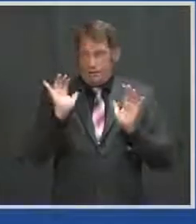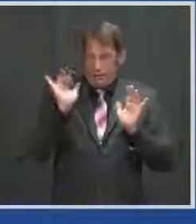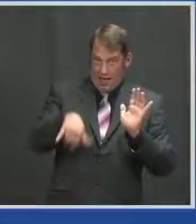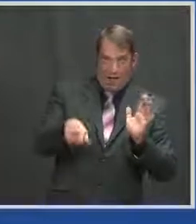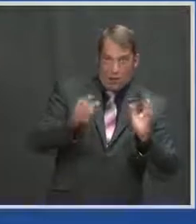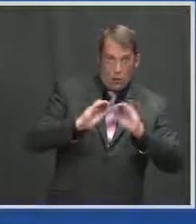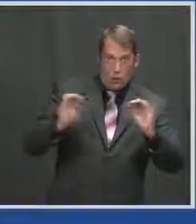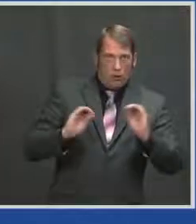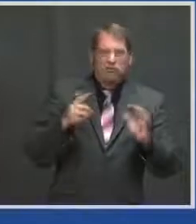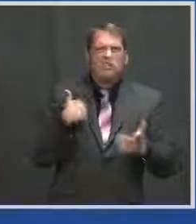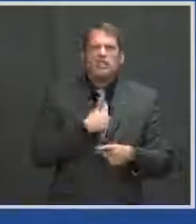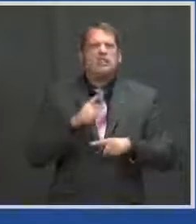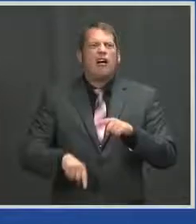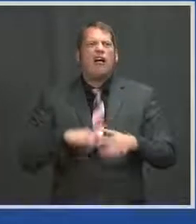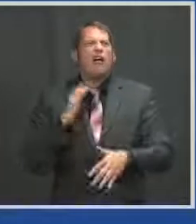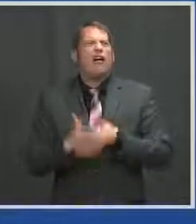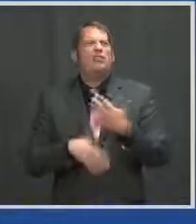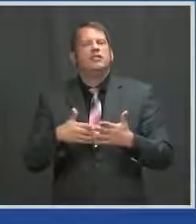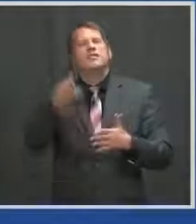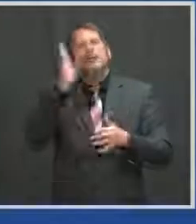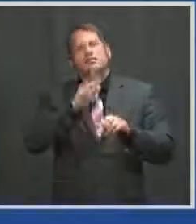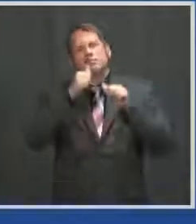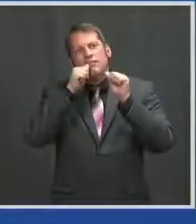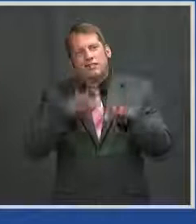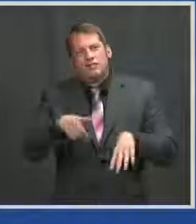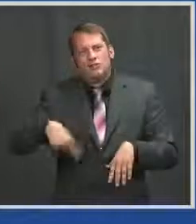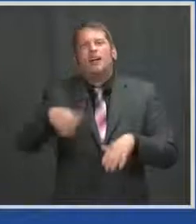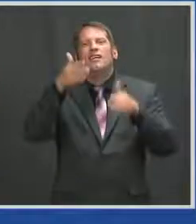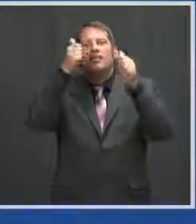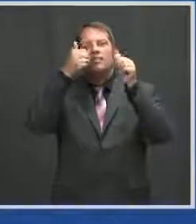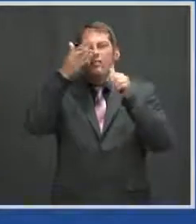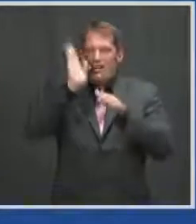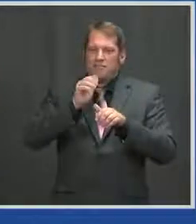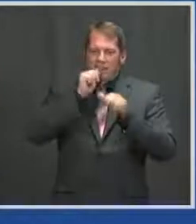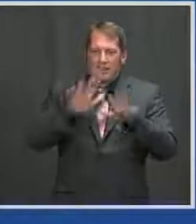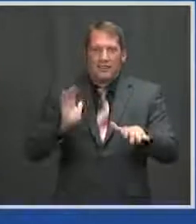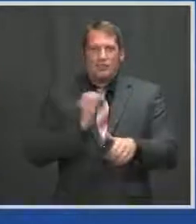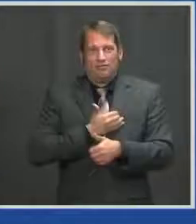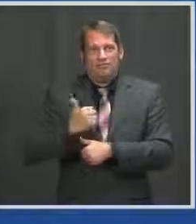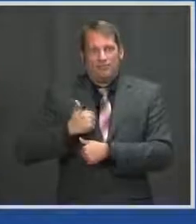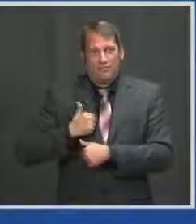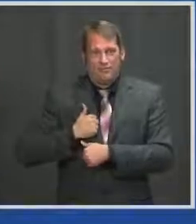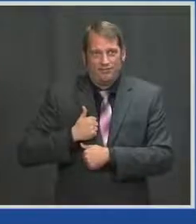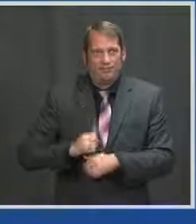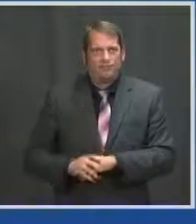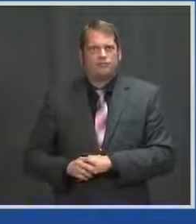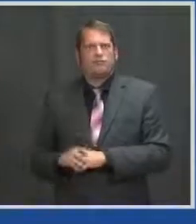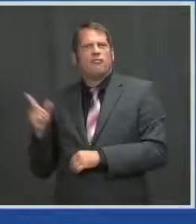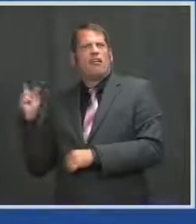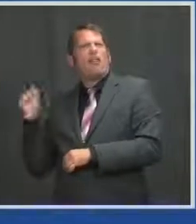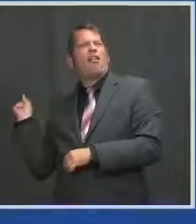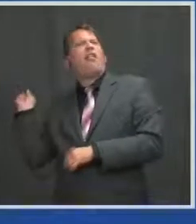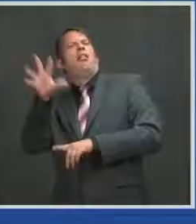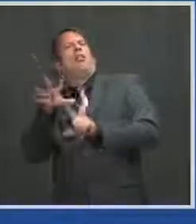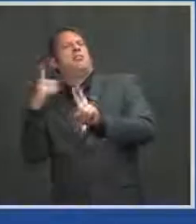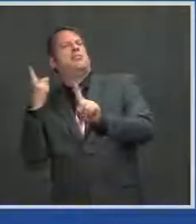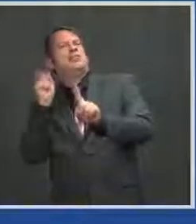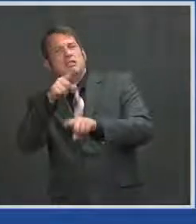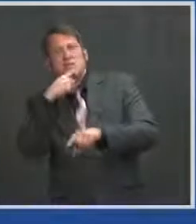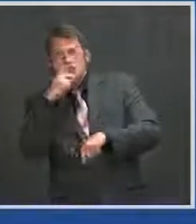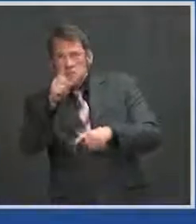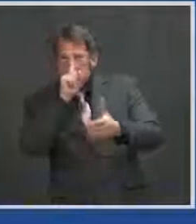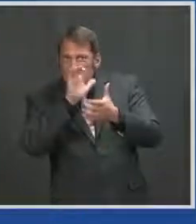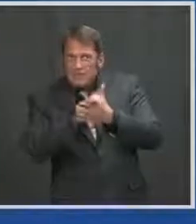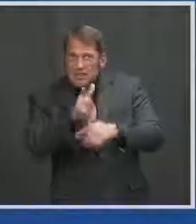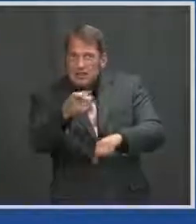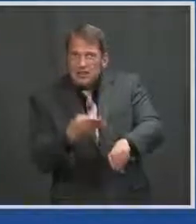God protect our troops. Thank you very much. President, do you believe enhanced unemployment benefits had any effect on diminishing a return to